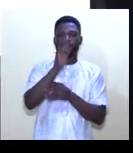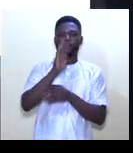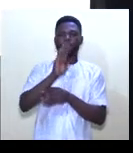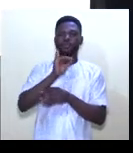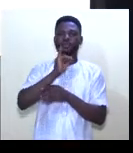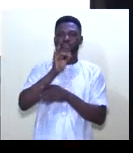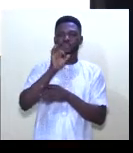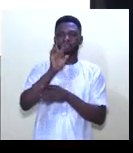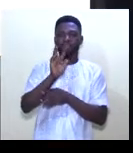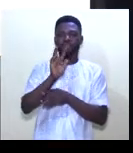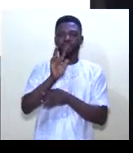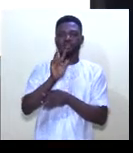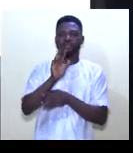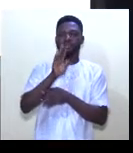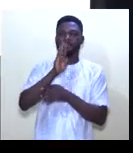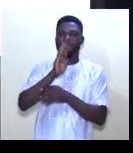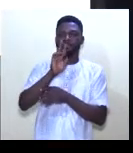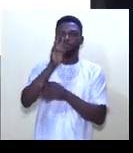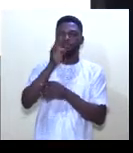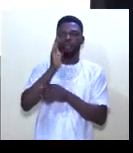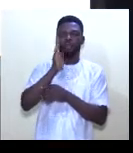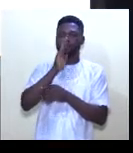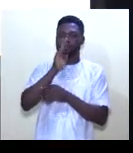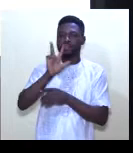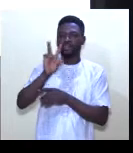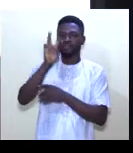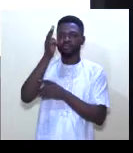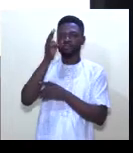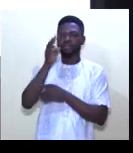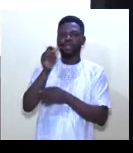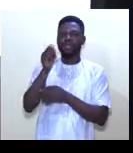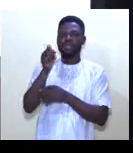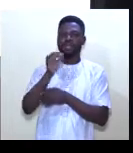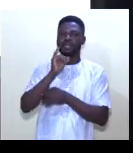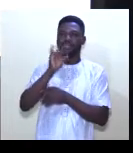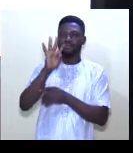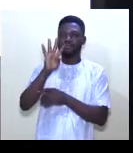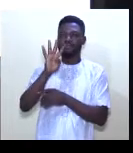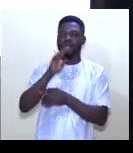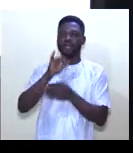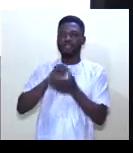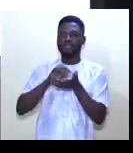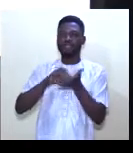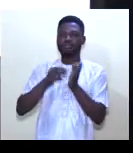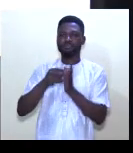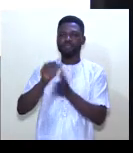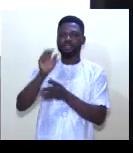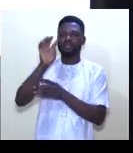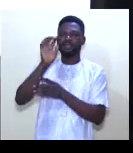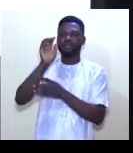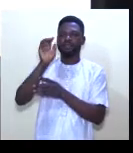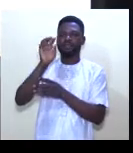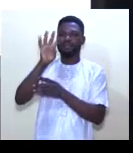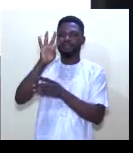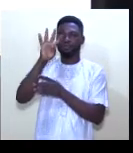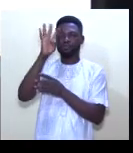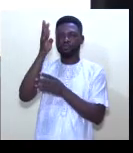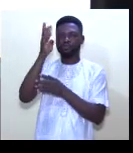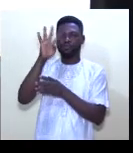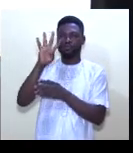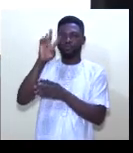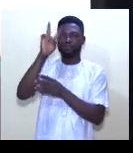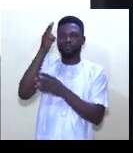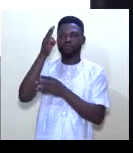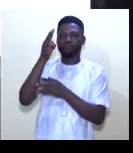squared. B is 3, so B squared will be 3 squared. A is 4, and that means A squared will be